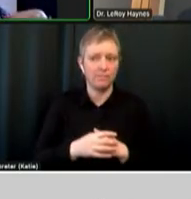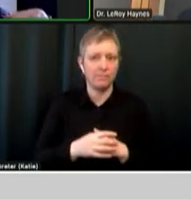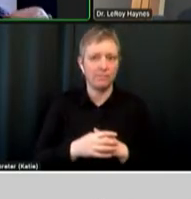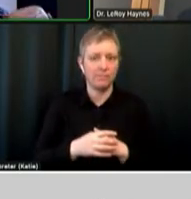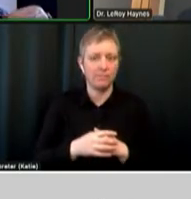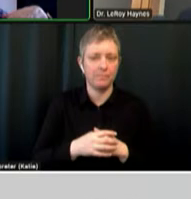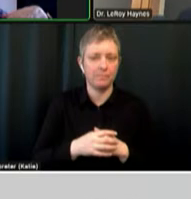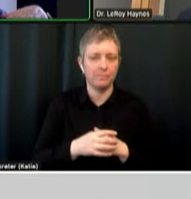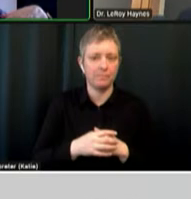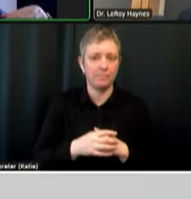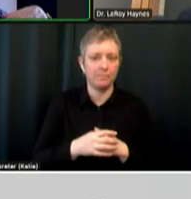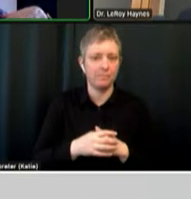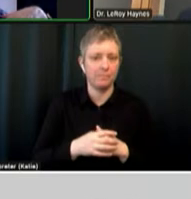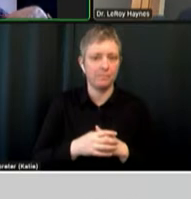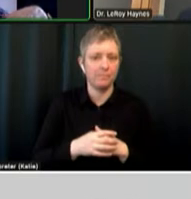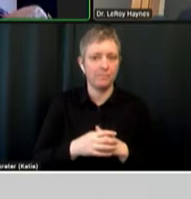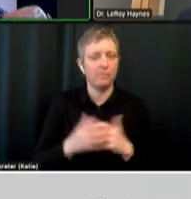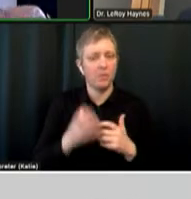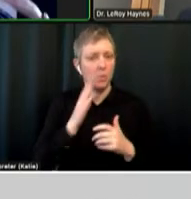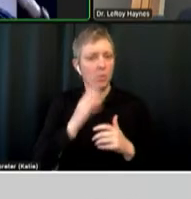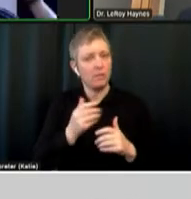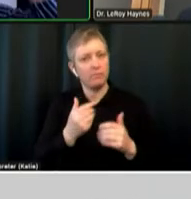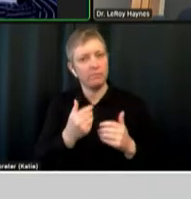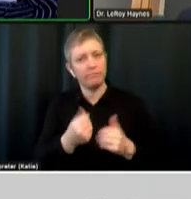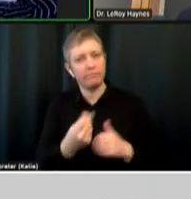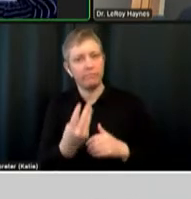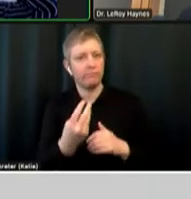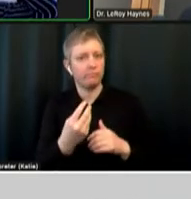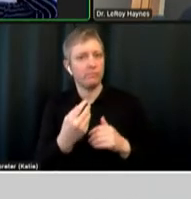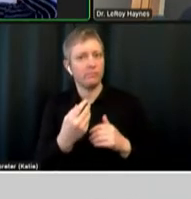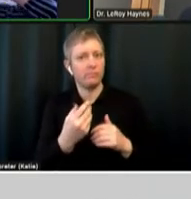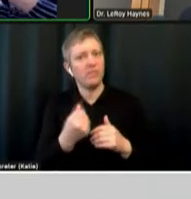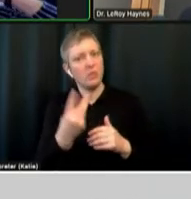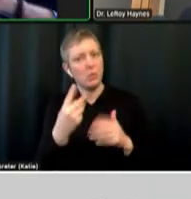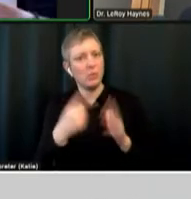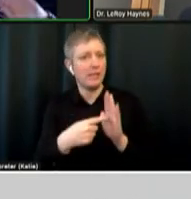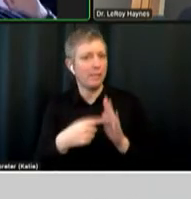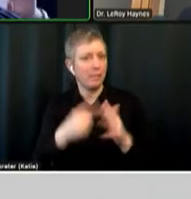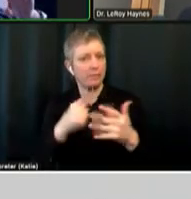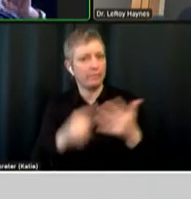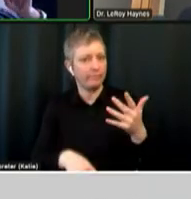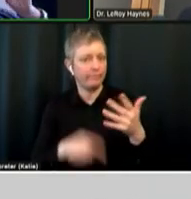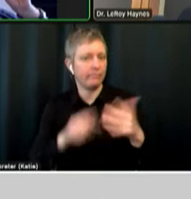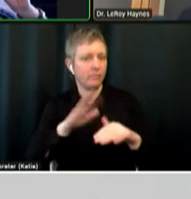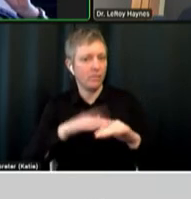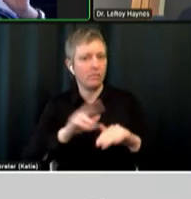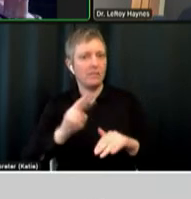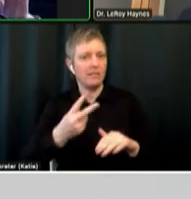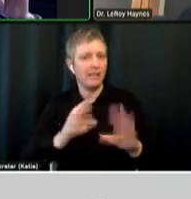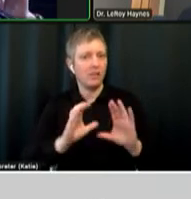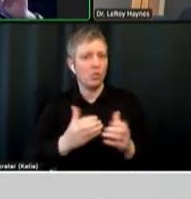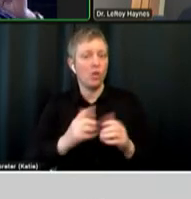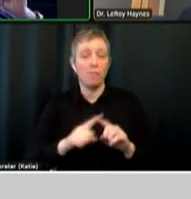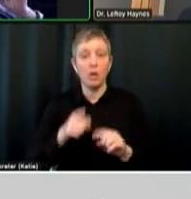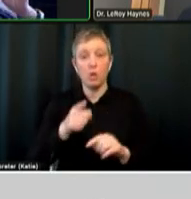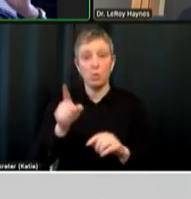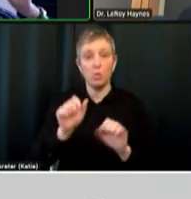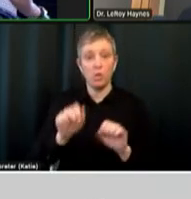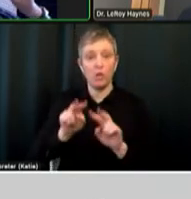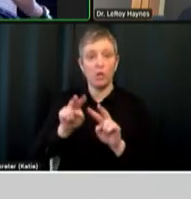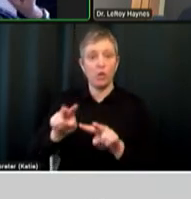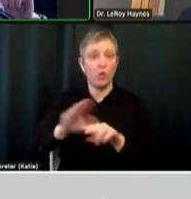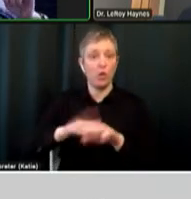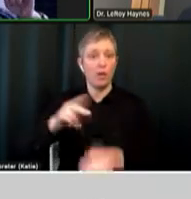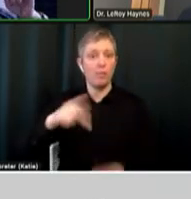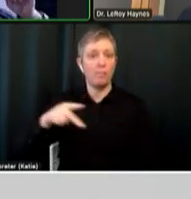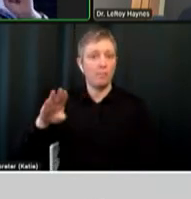the category 2 uses of force. But feel free, if you go onto Portland Police Bureau's website and you look